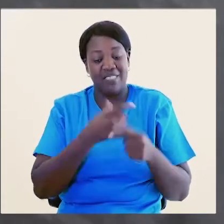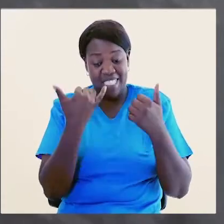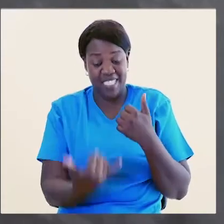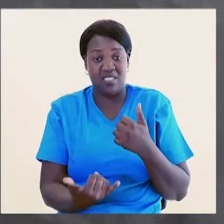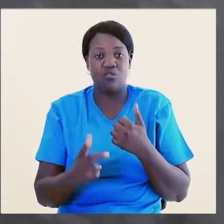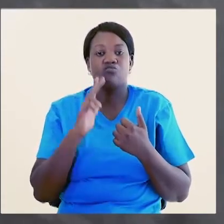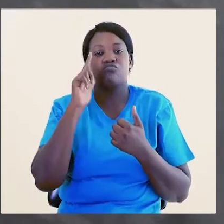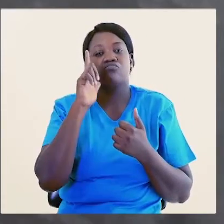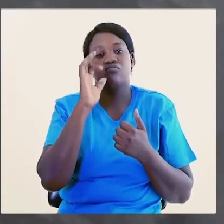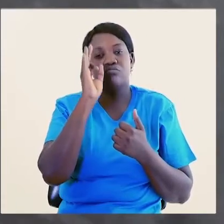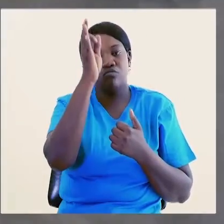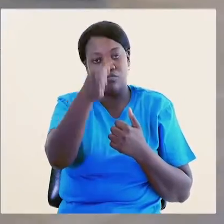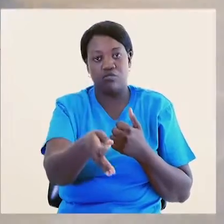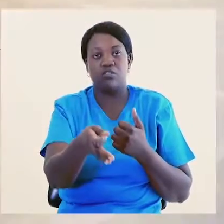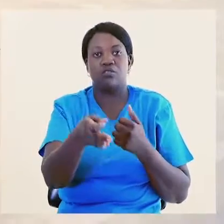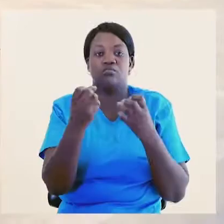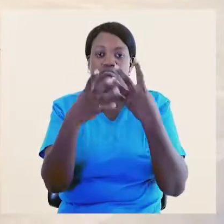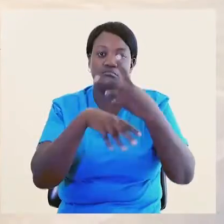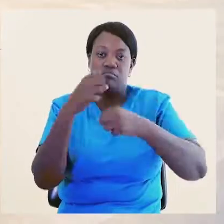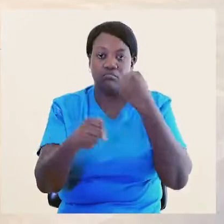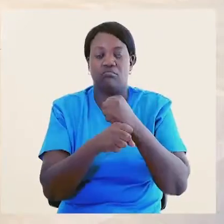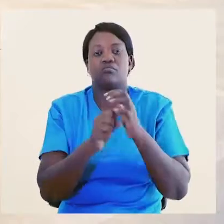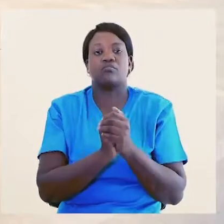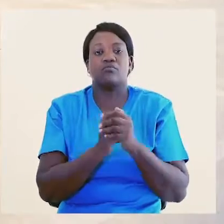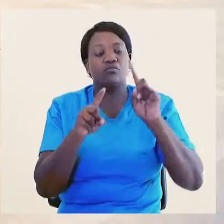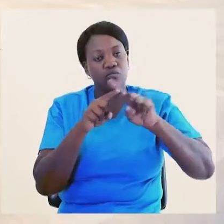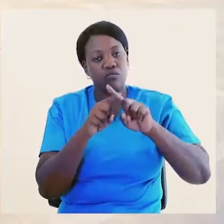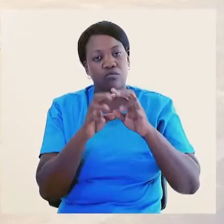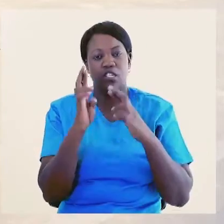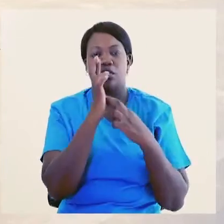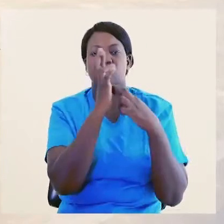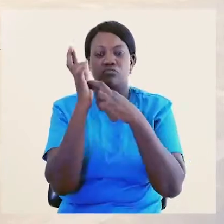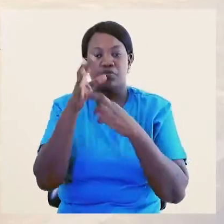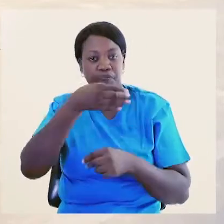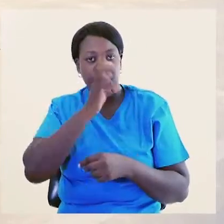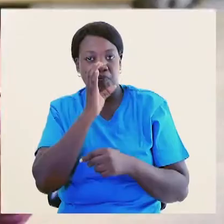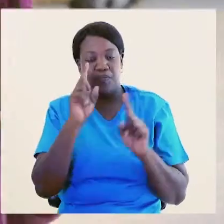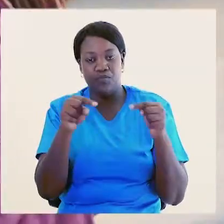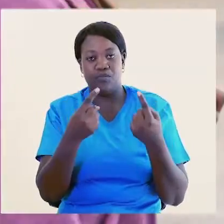for generations to come. Come, guys, let's go to that restaurant and have a drink. Okay.